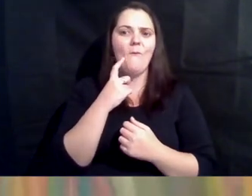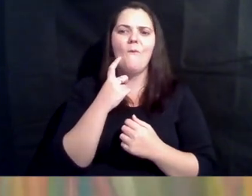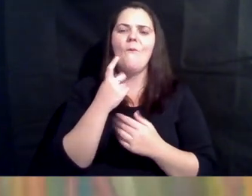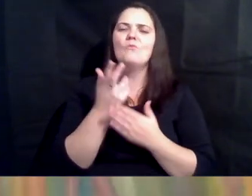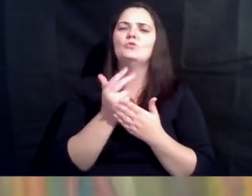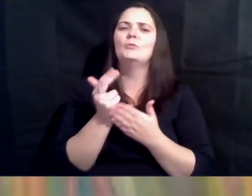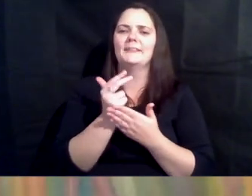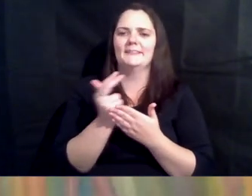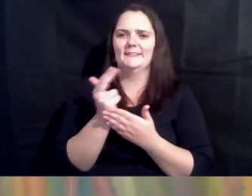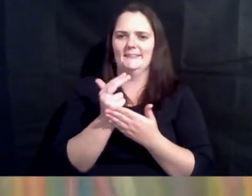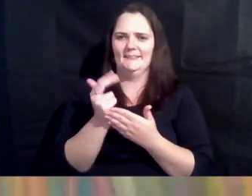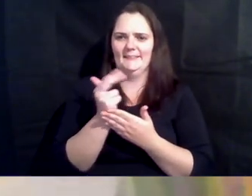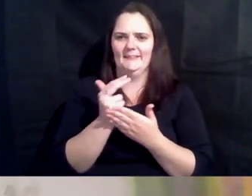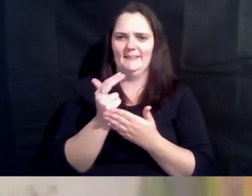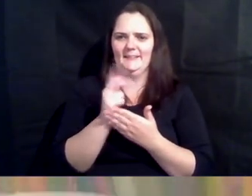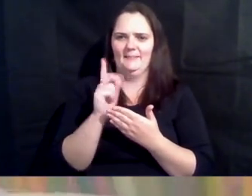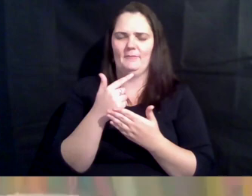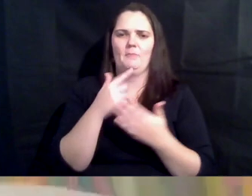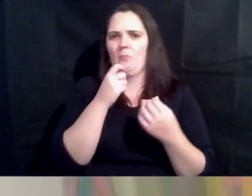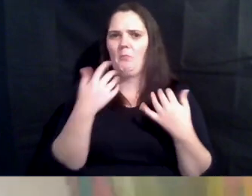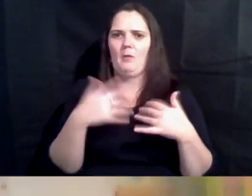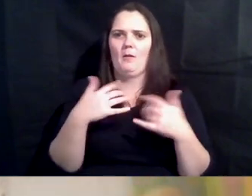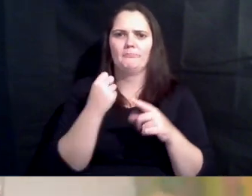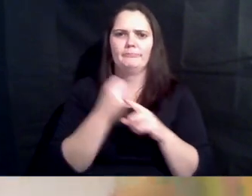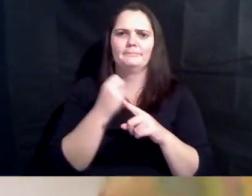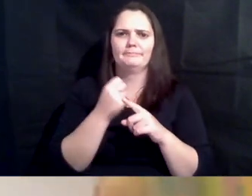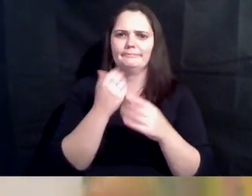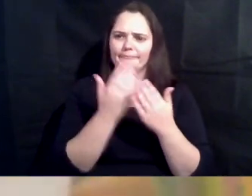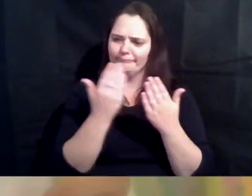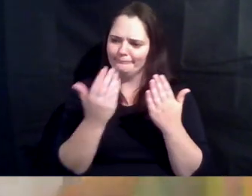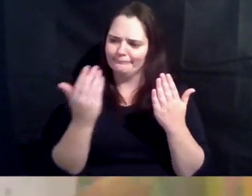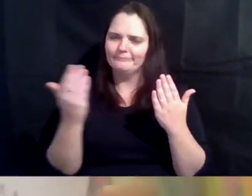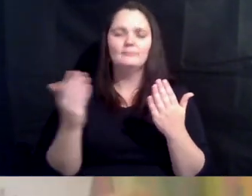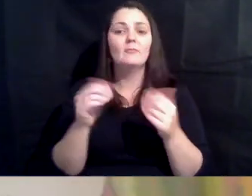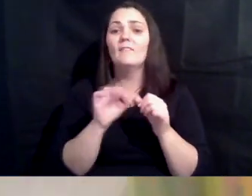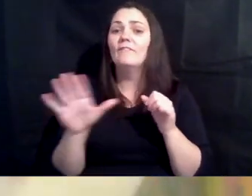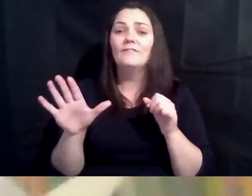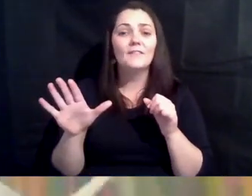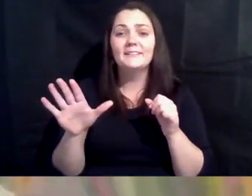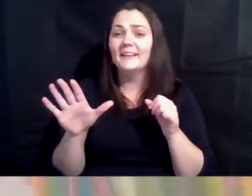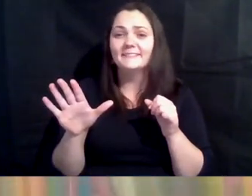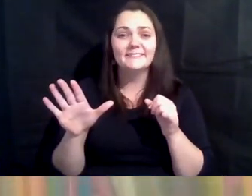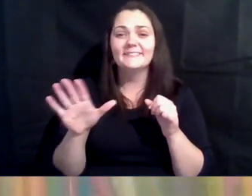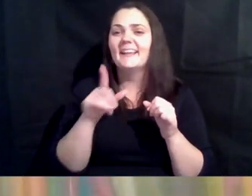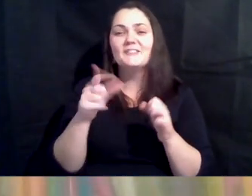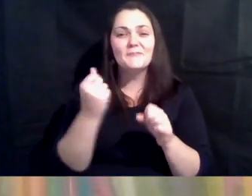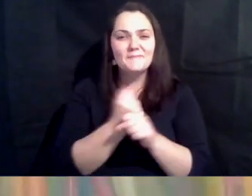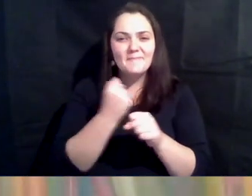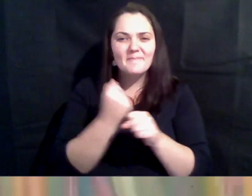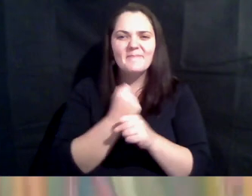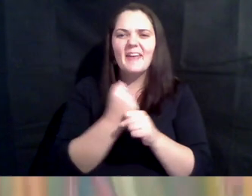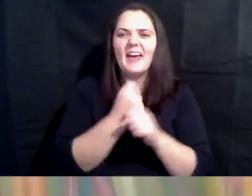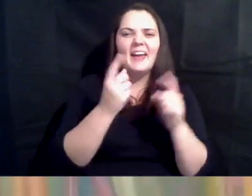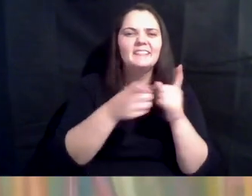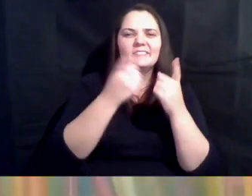simple illustrative style. It's like simple but iconic. Is she's just like so great, and has done this zine about all